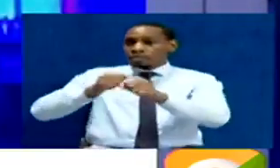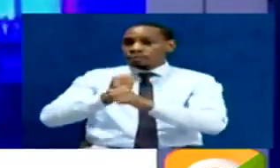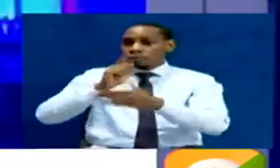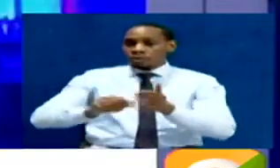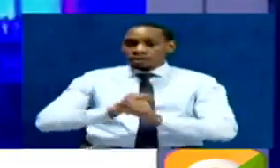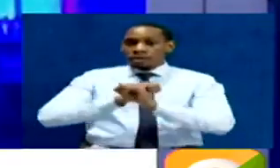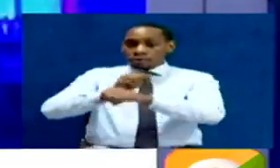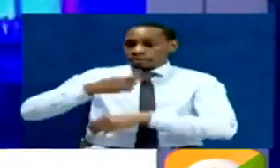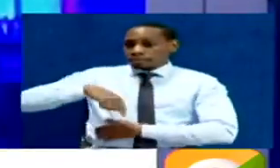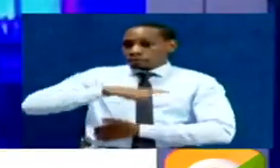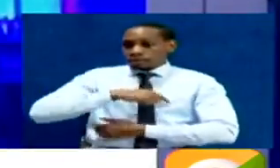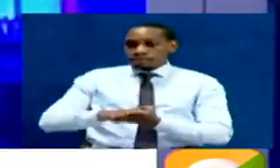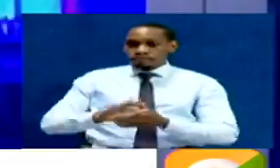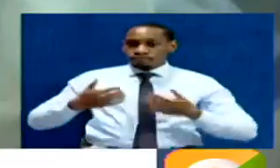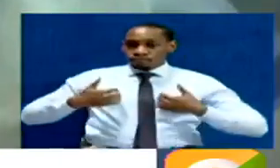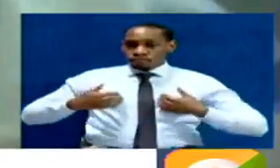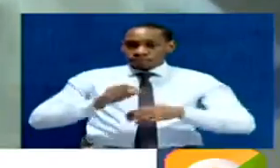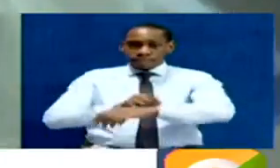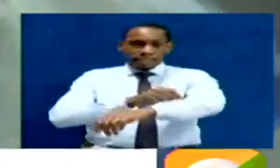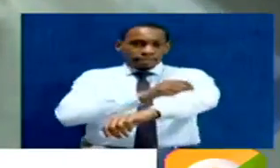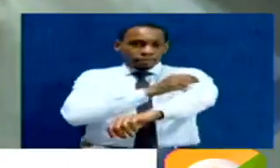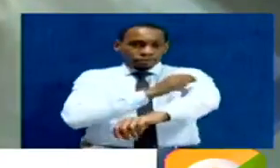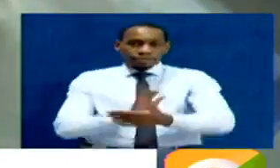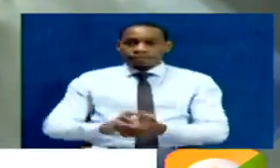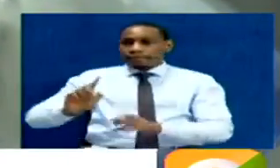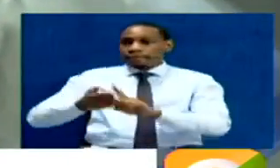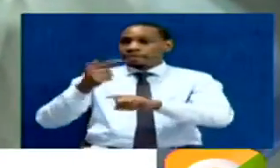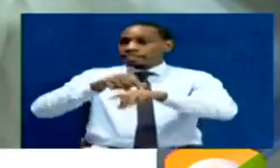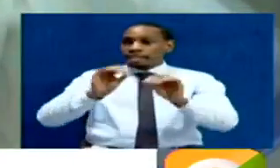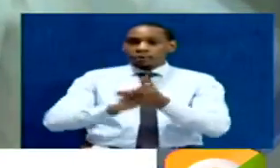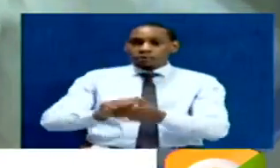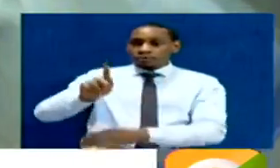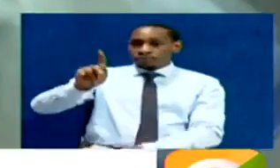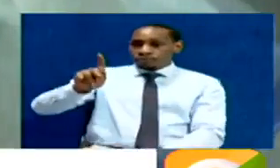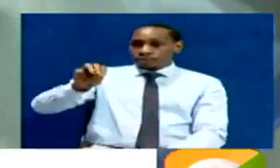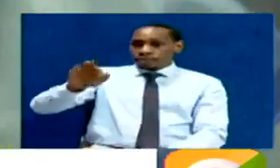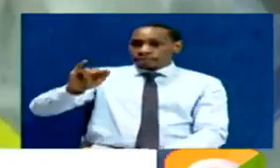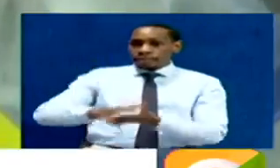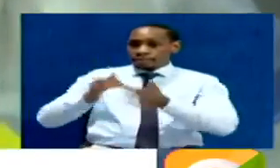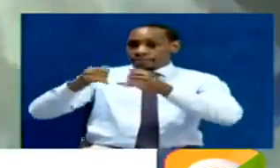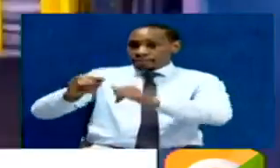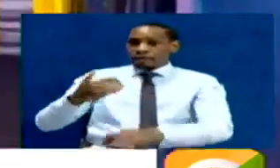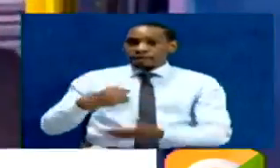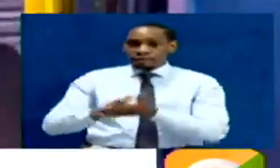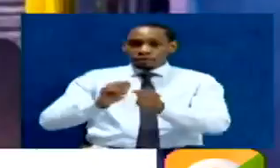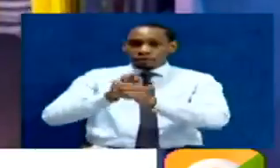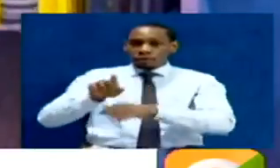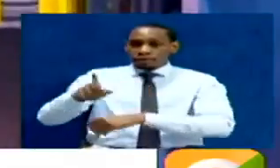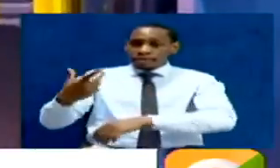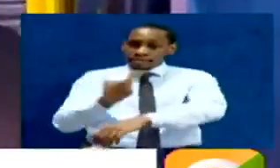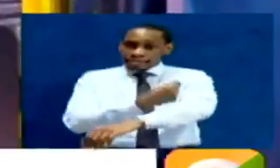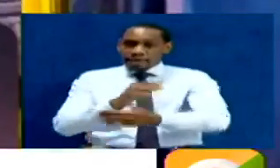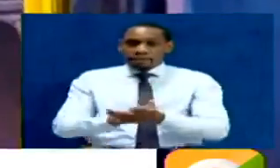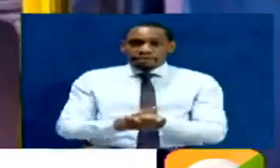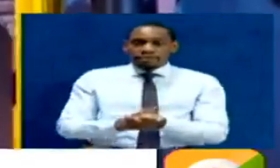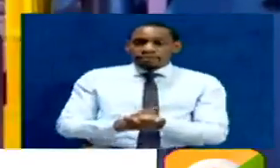it may also protect us from monkeypox. This is not the first time KEMRI is doing clinical trials for a coronavirus